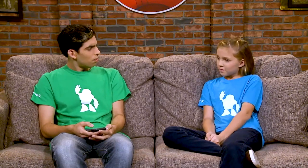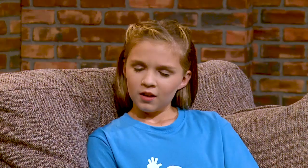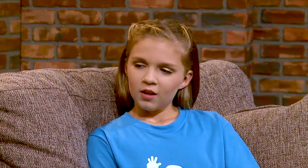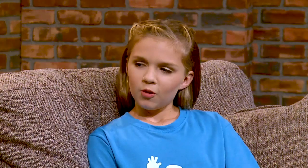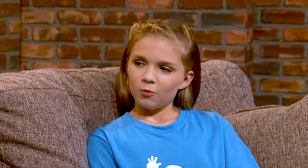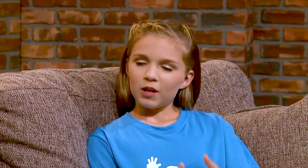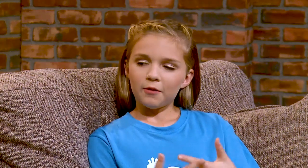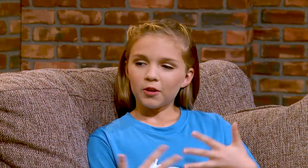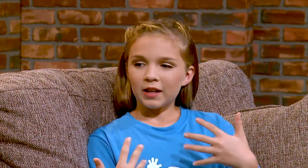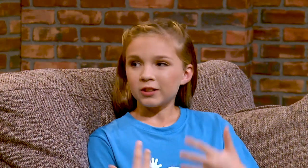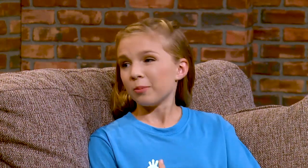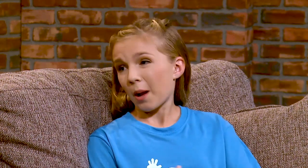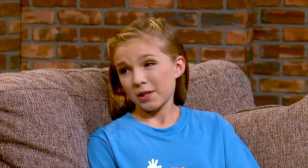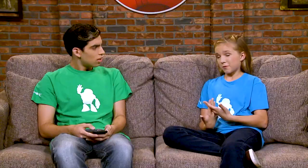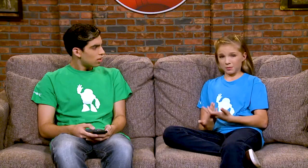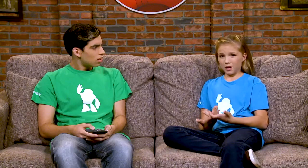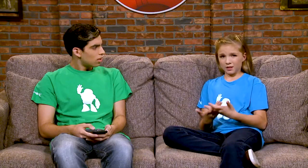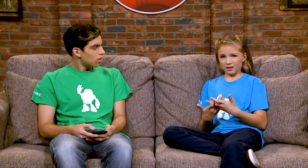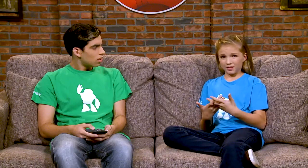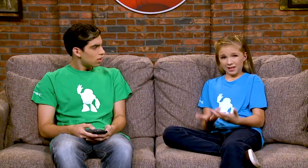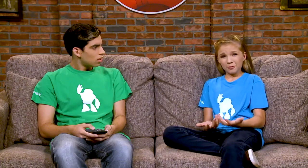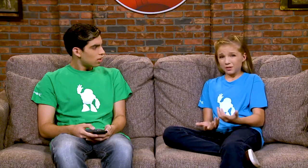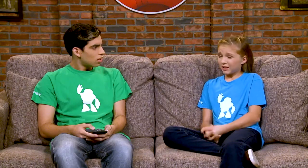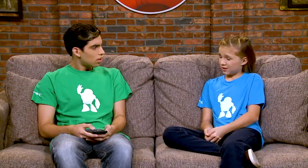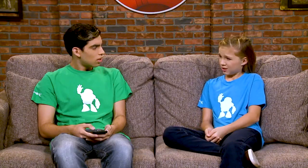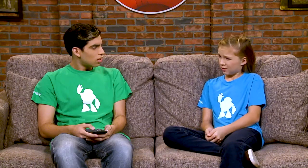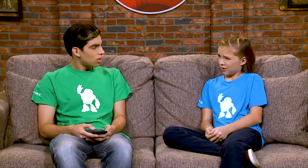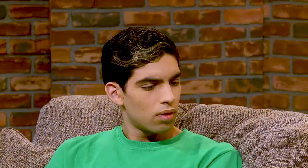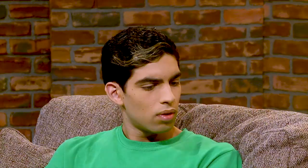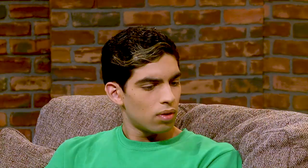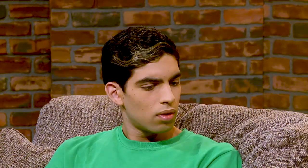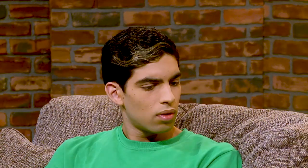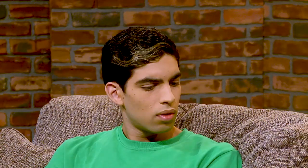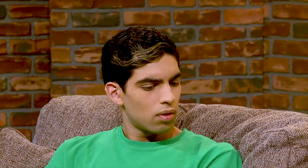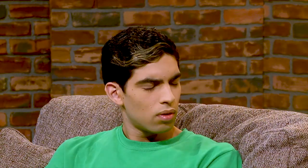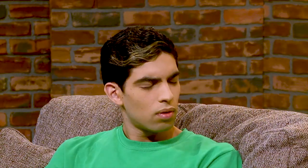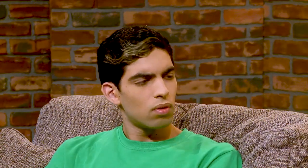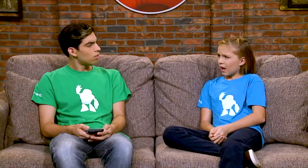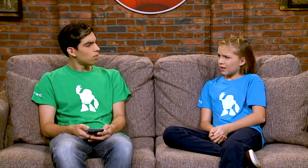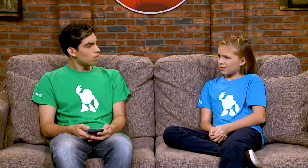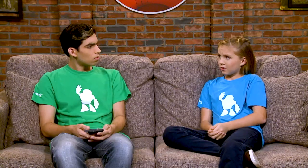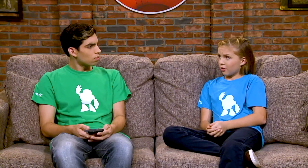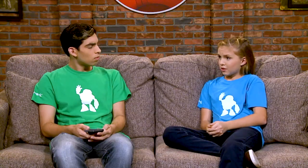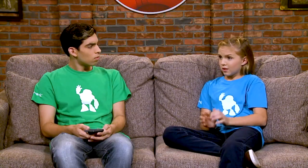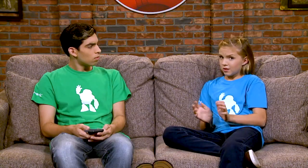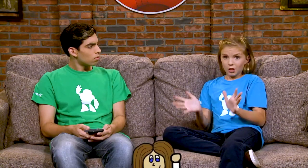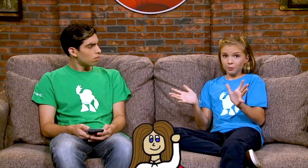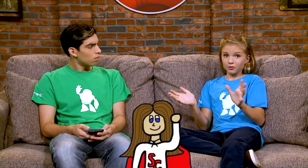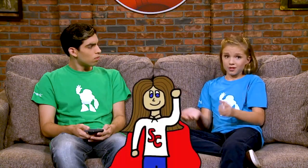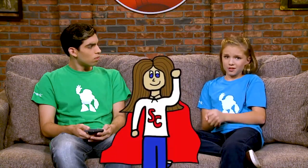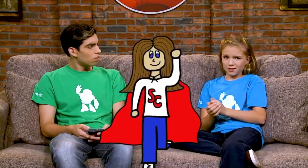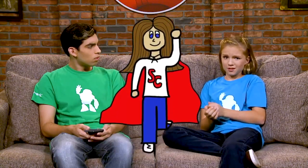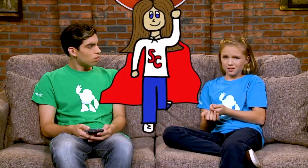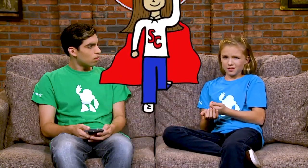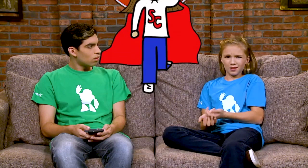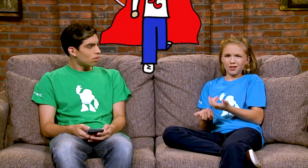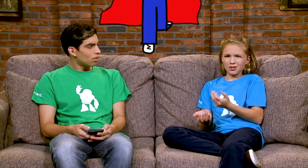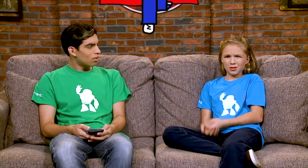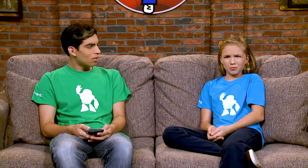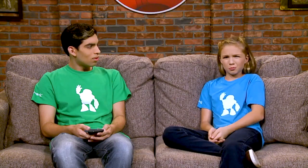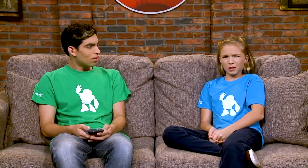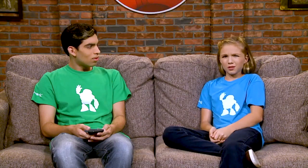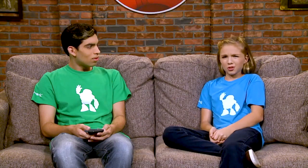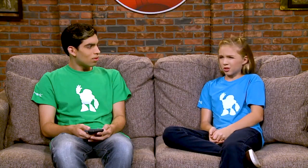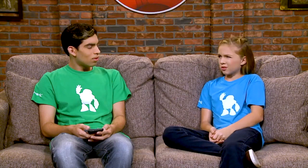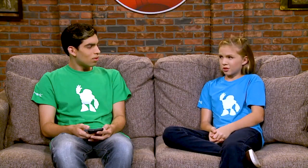do? Whenever I hear a promise from God I can't relate to, I think it only applies to those super Christians, not